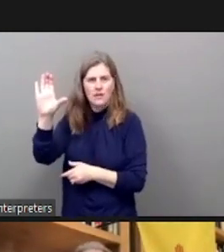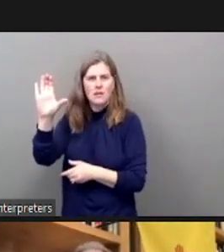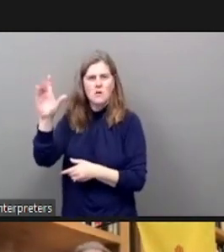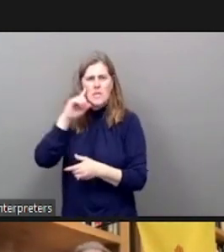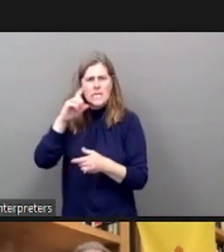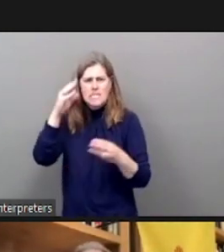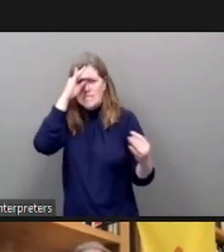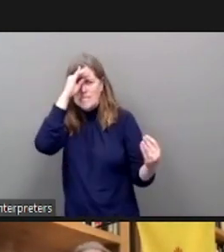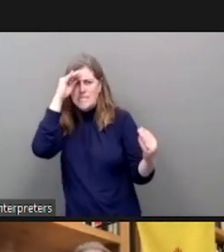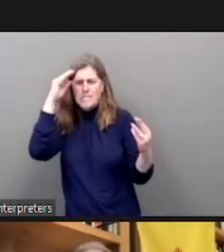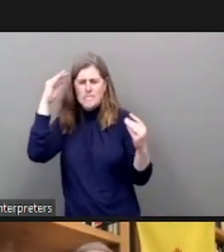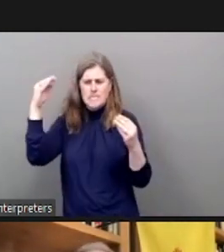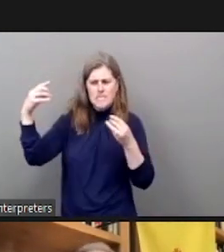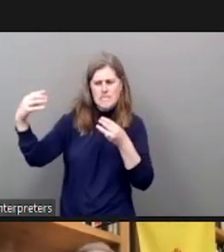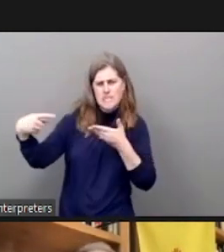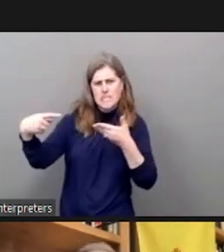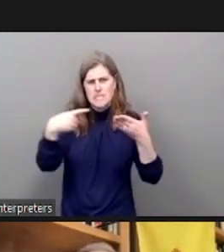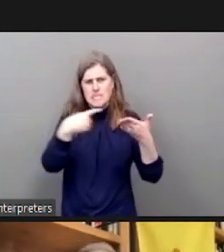in on,